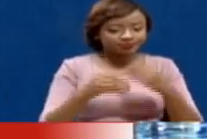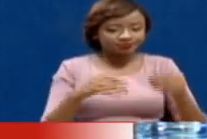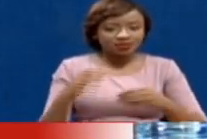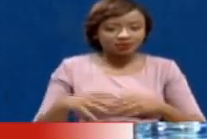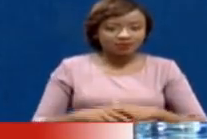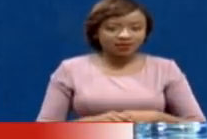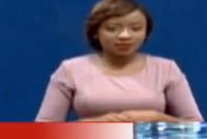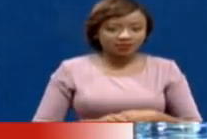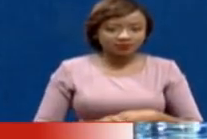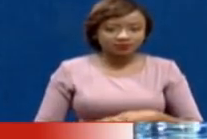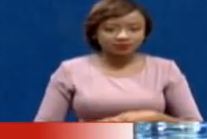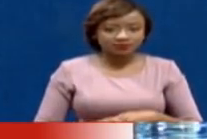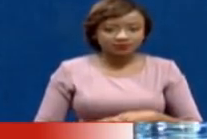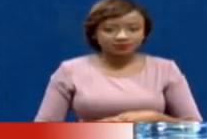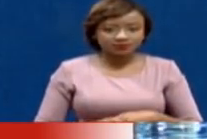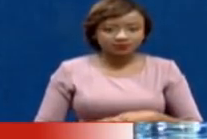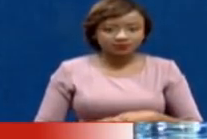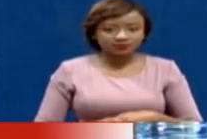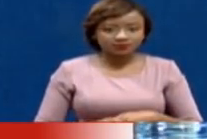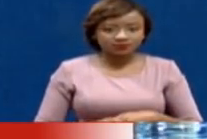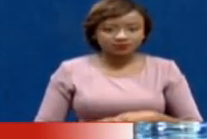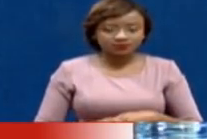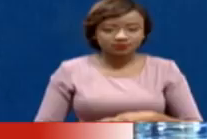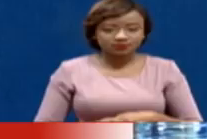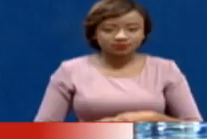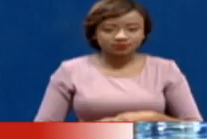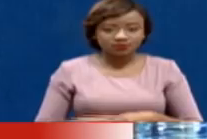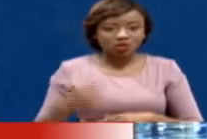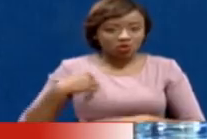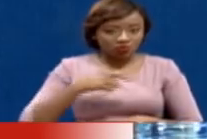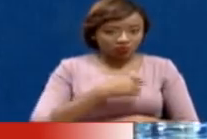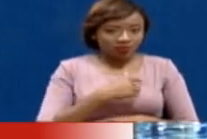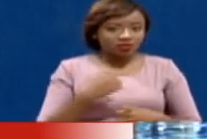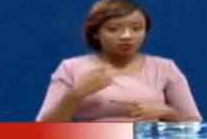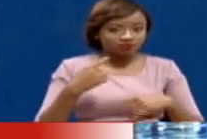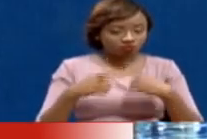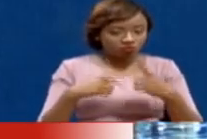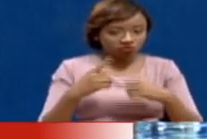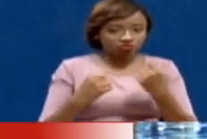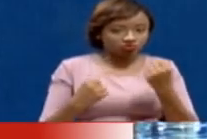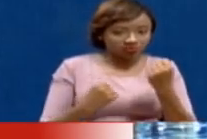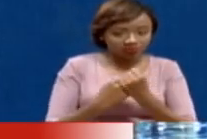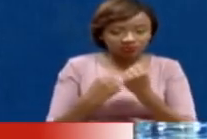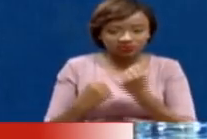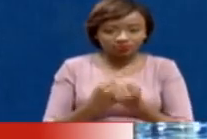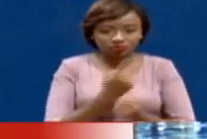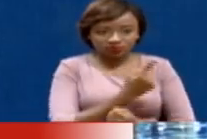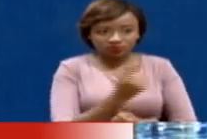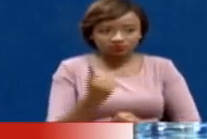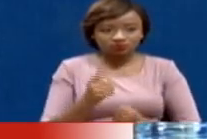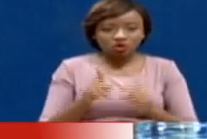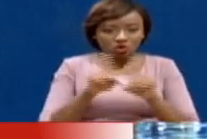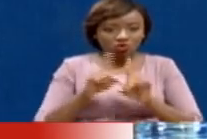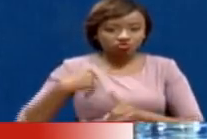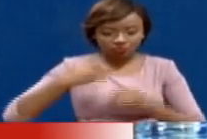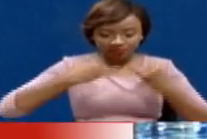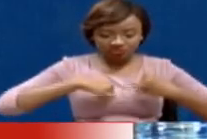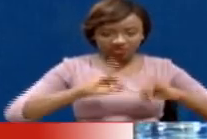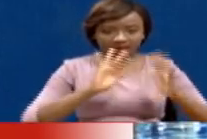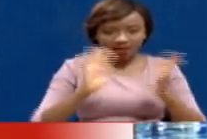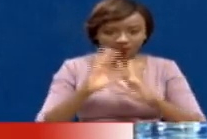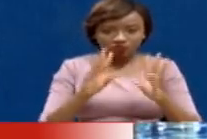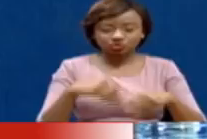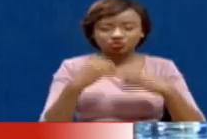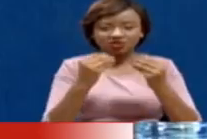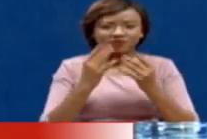and we need to continue to support them. We have tried to ensure that we have adequate supplies of personal